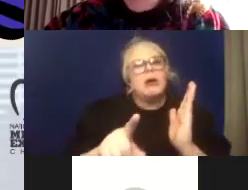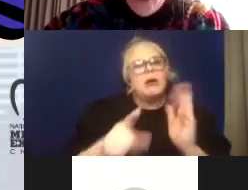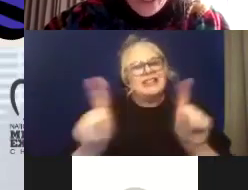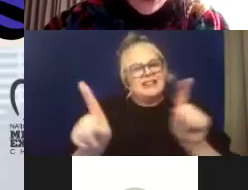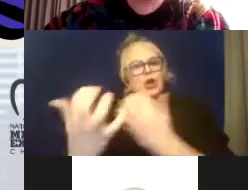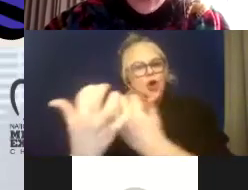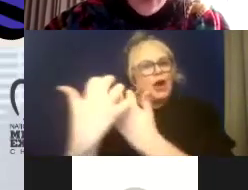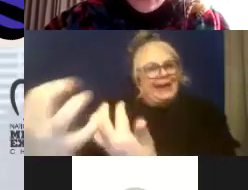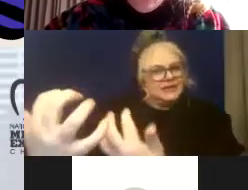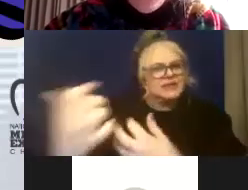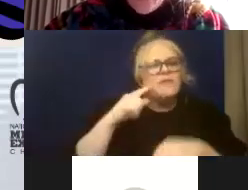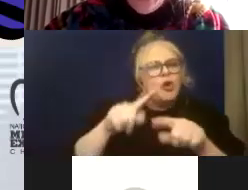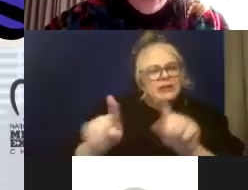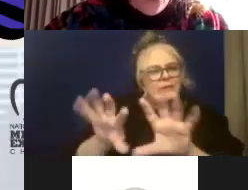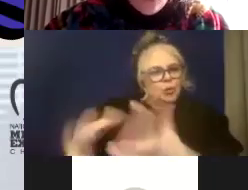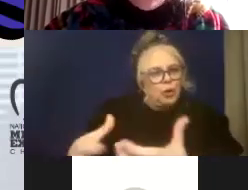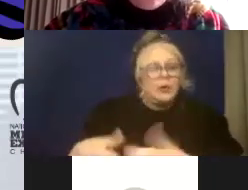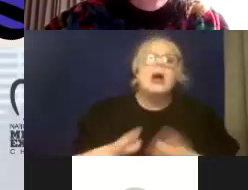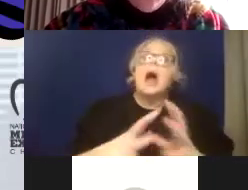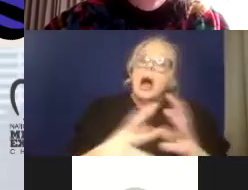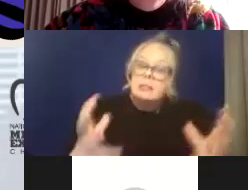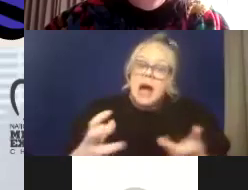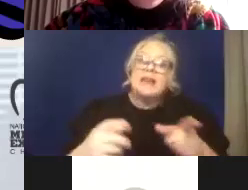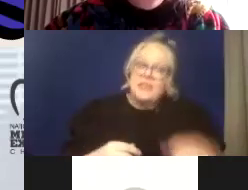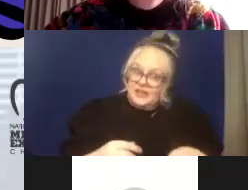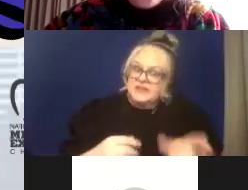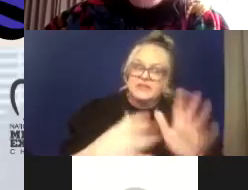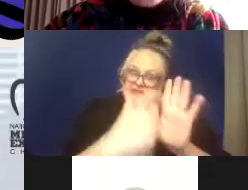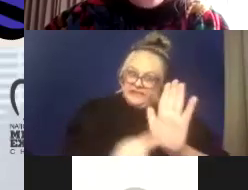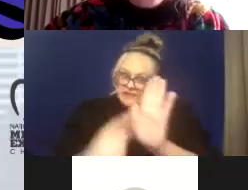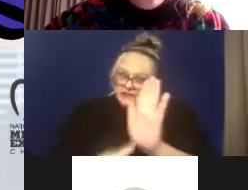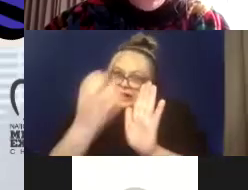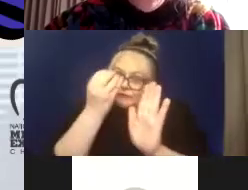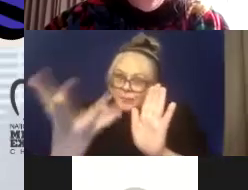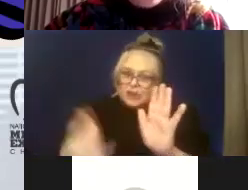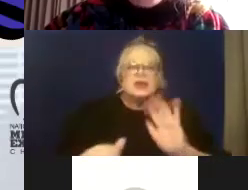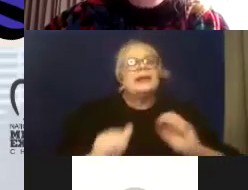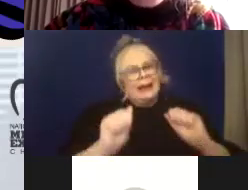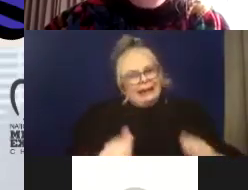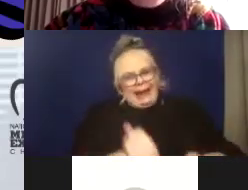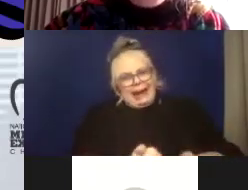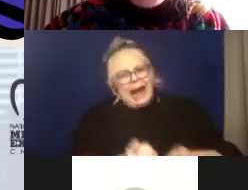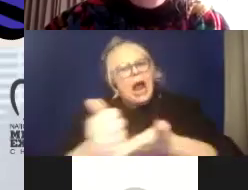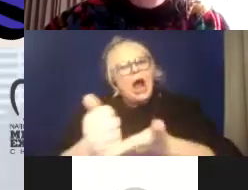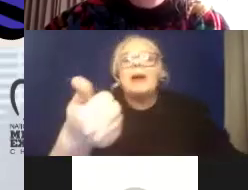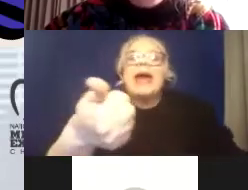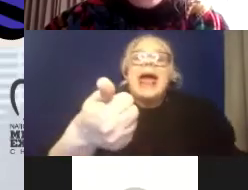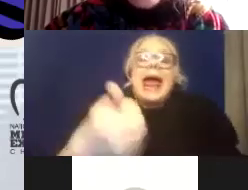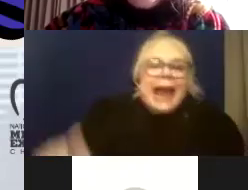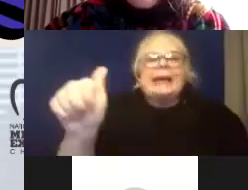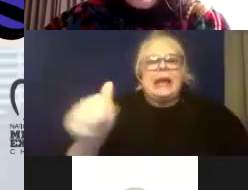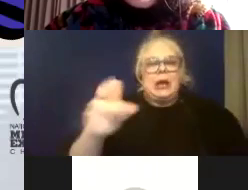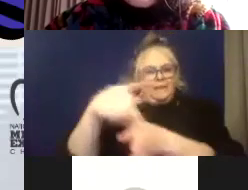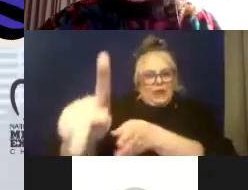much of the information in this guide can inform any role the role of any helping professional working with this